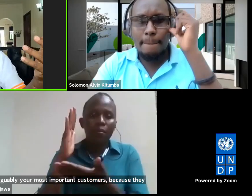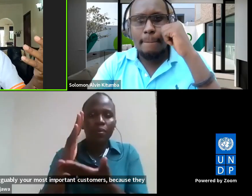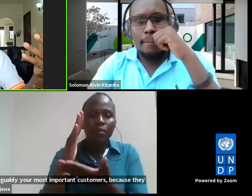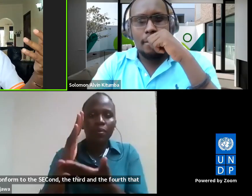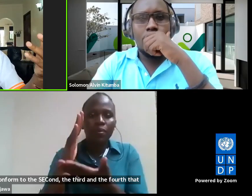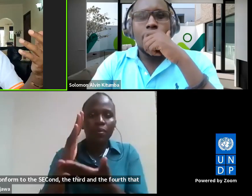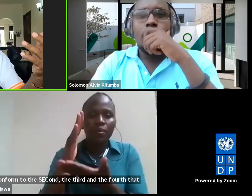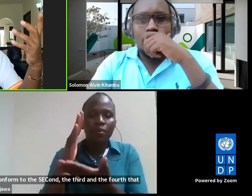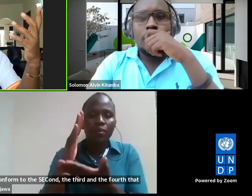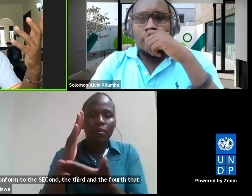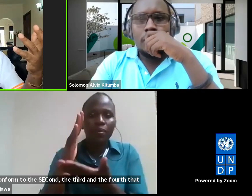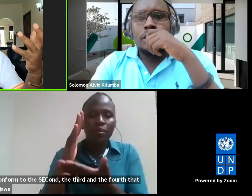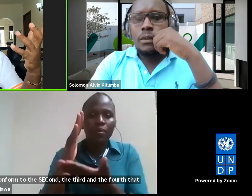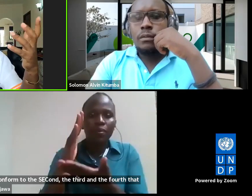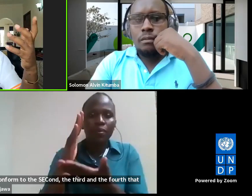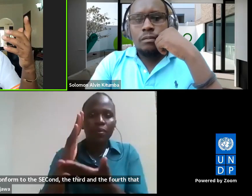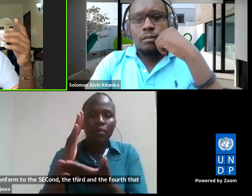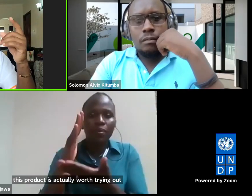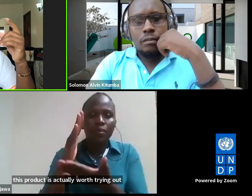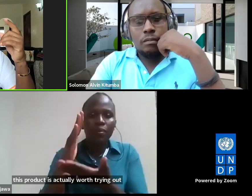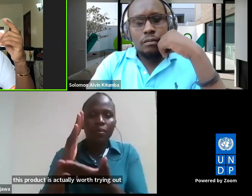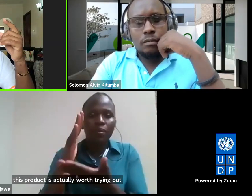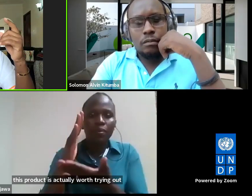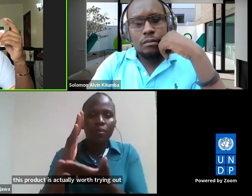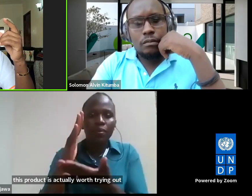worth trying out. So